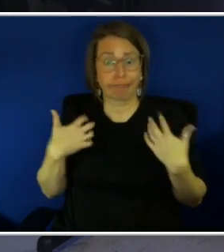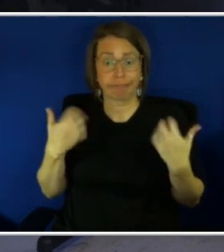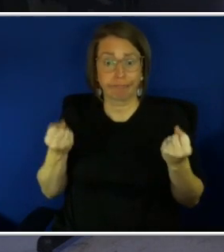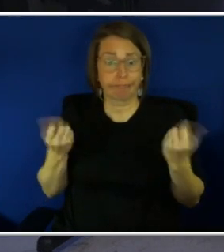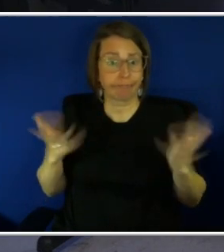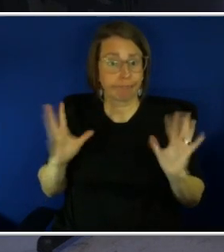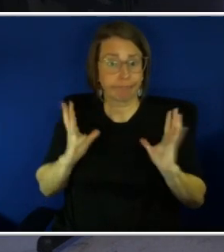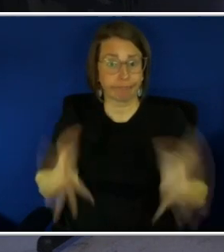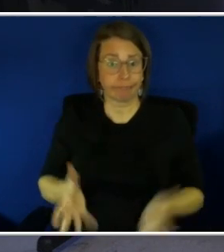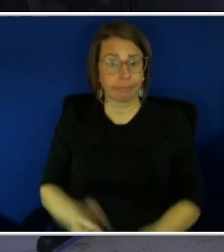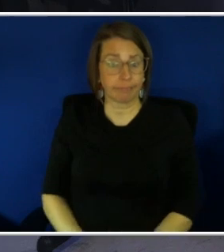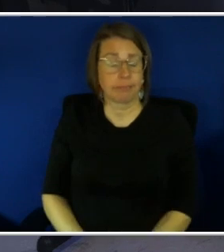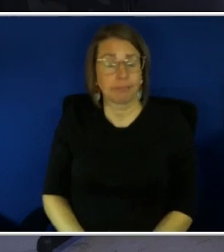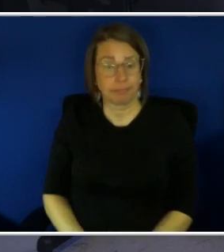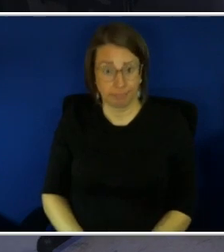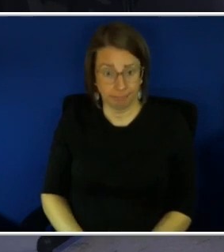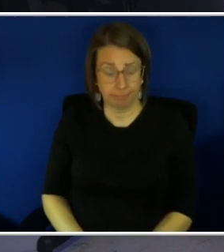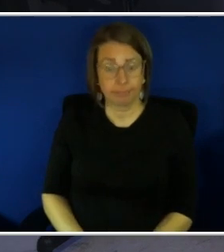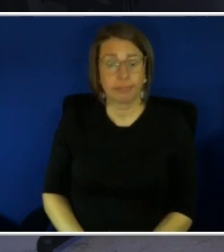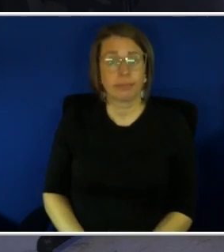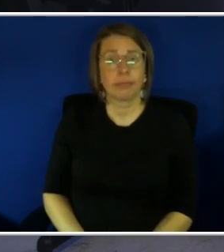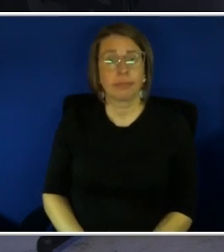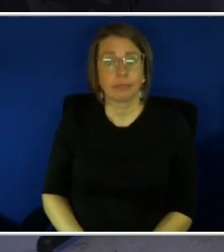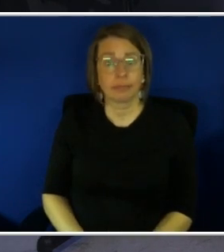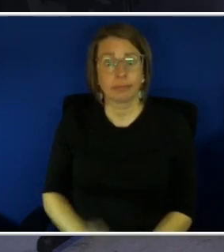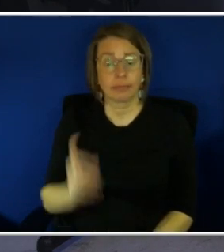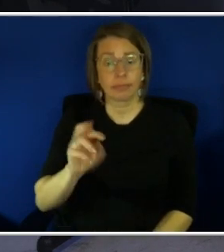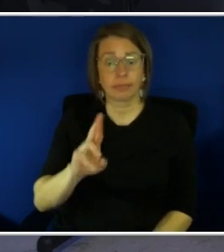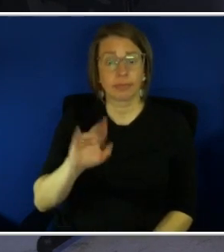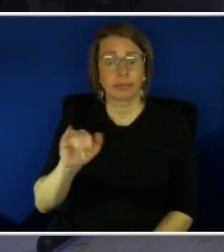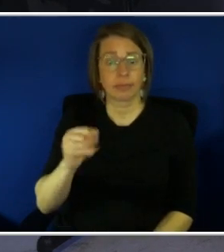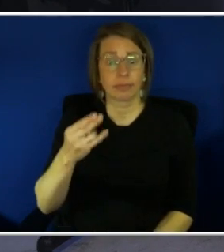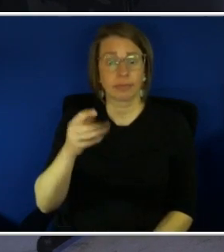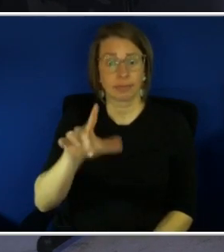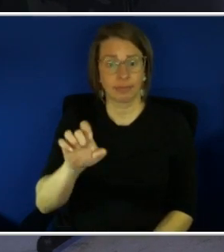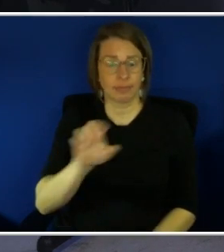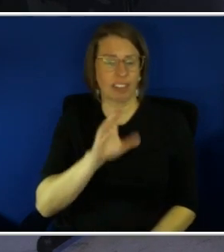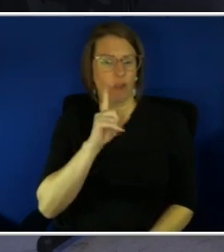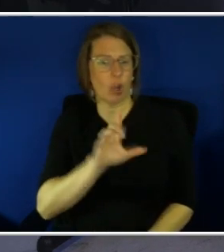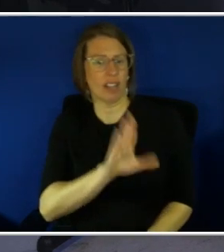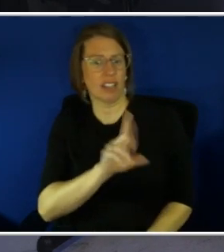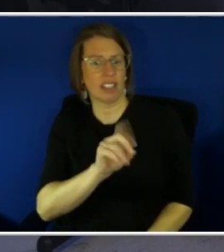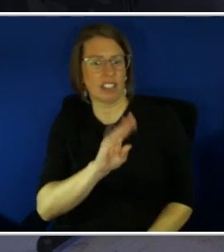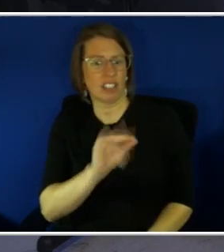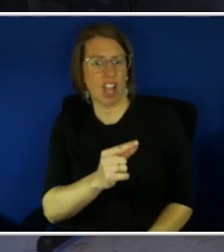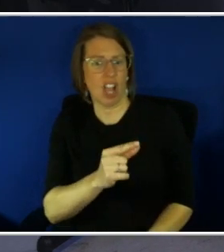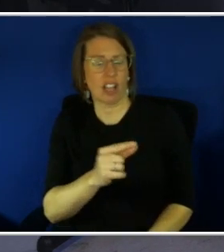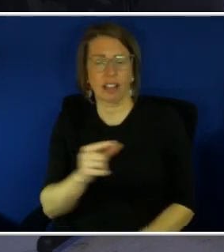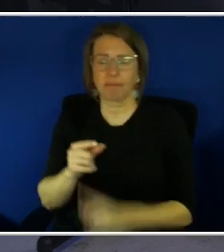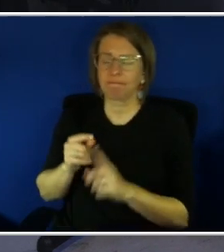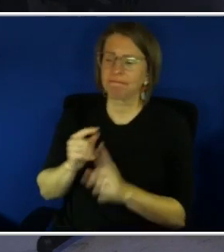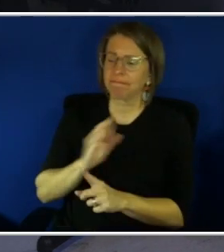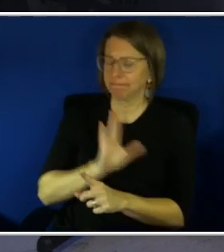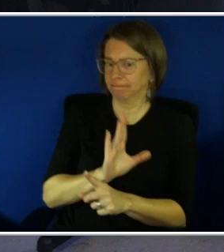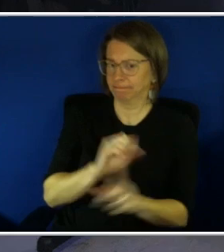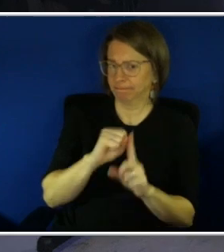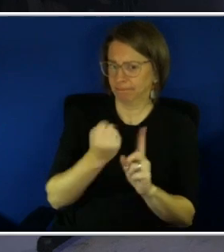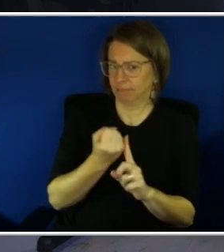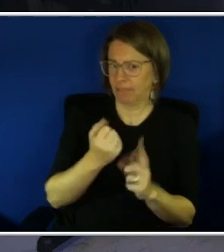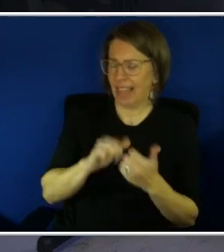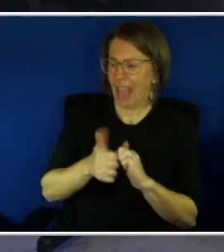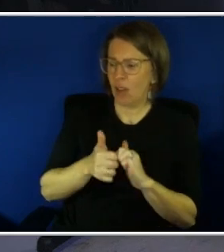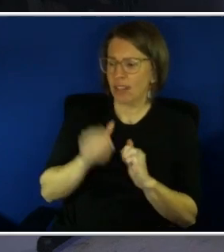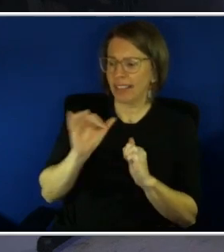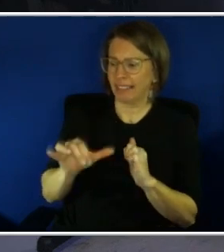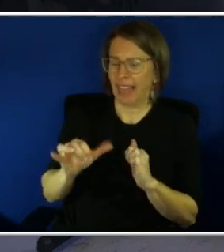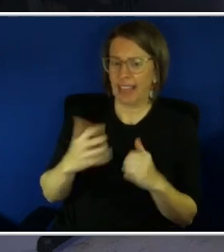right. Excellent. Dr. Jaley, in Doug's case and in general, how does saving a limb help somebody's overall health, not just their